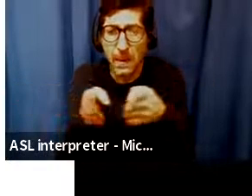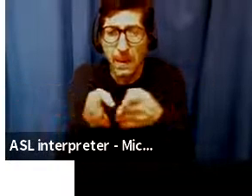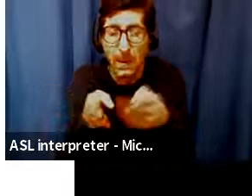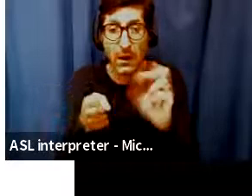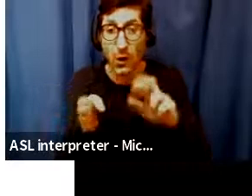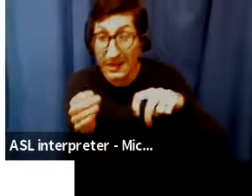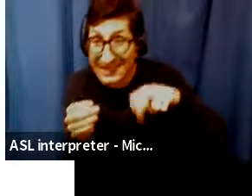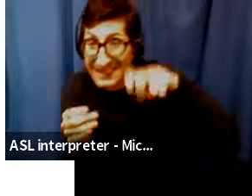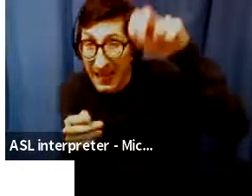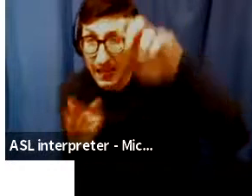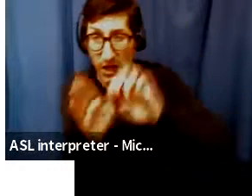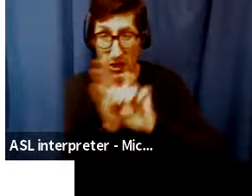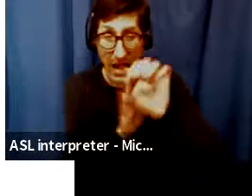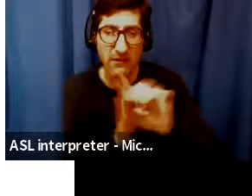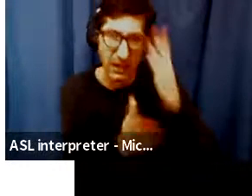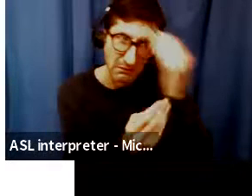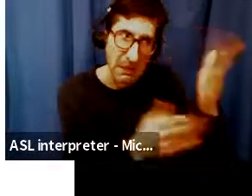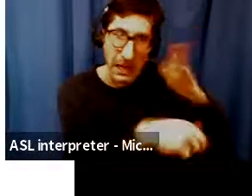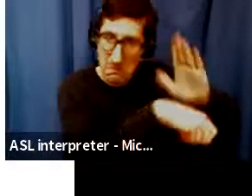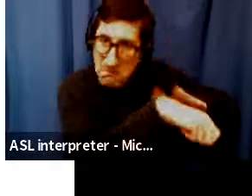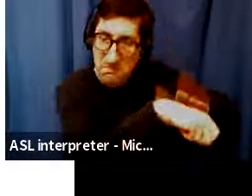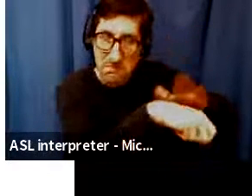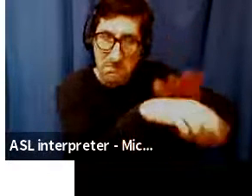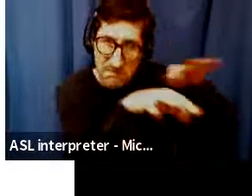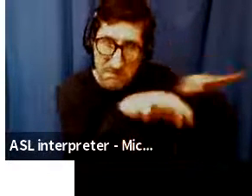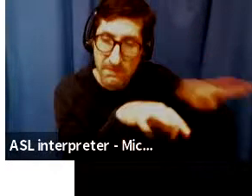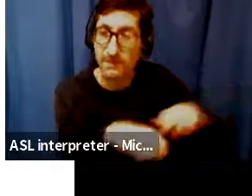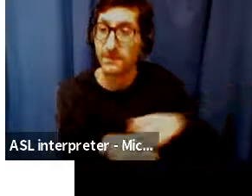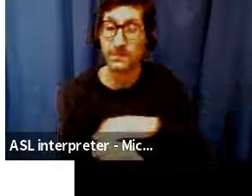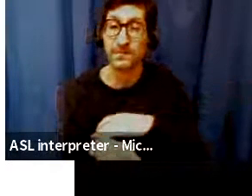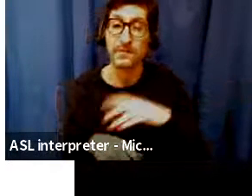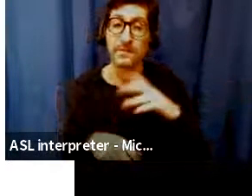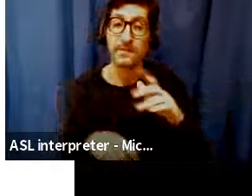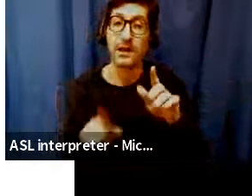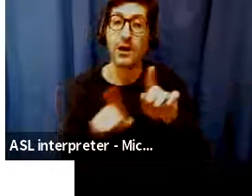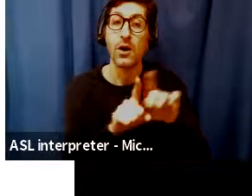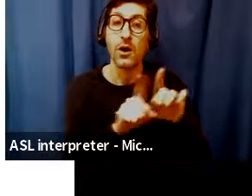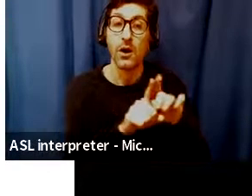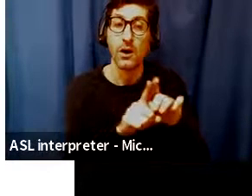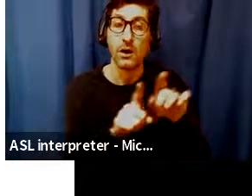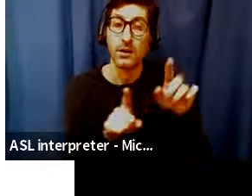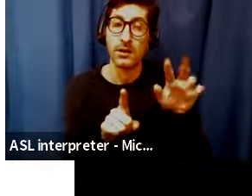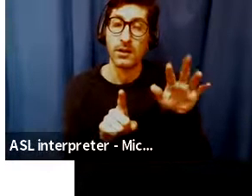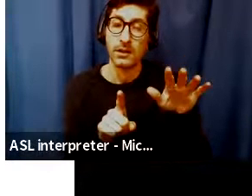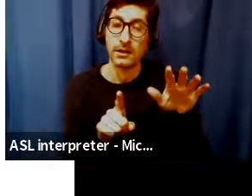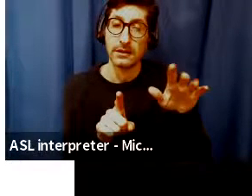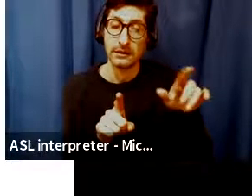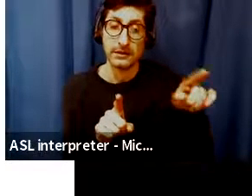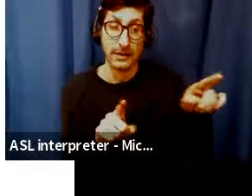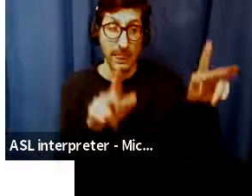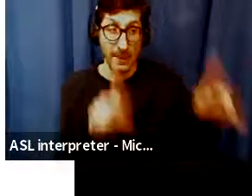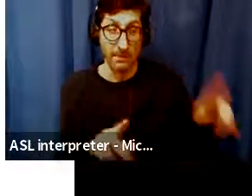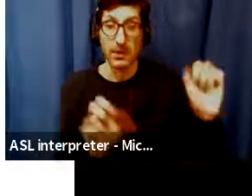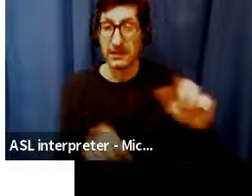an elevator. And then the third way is for the person to take a hold of